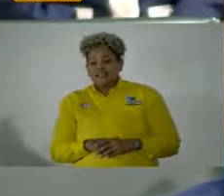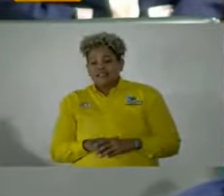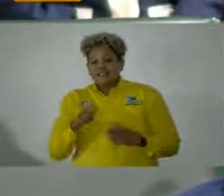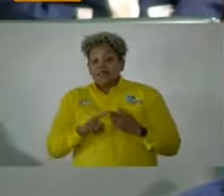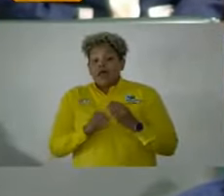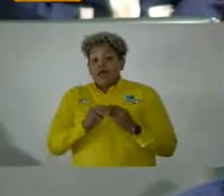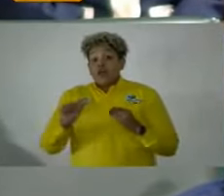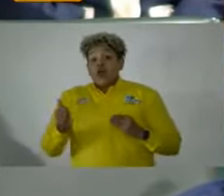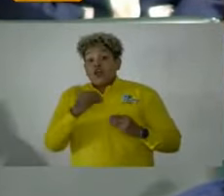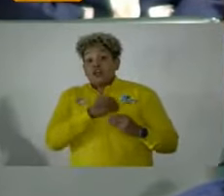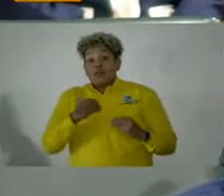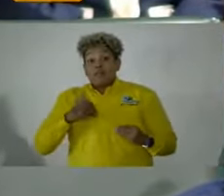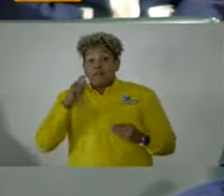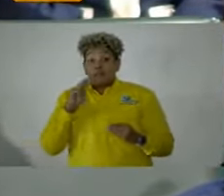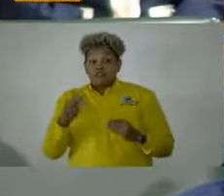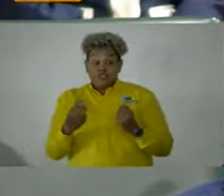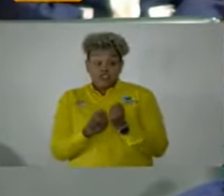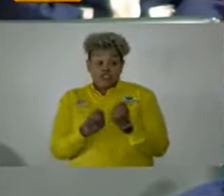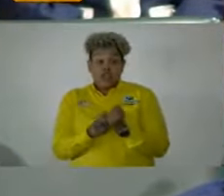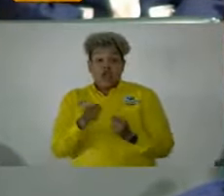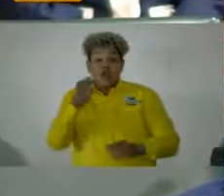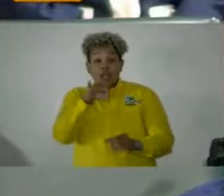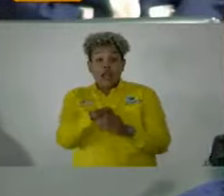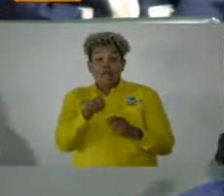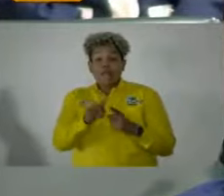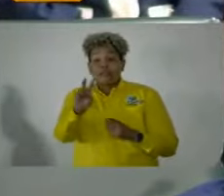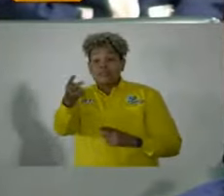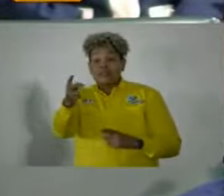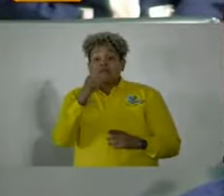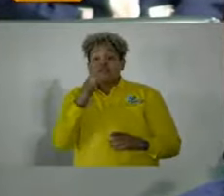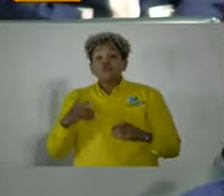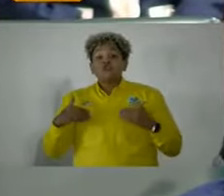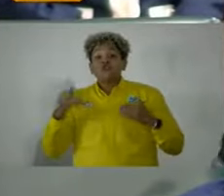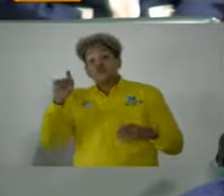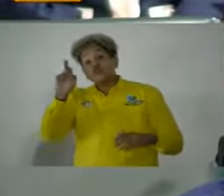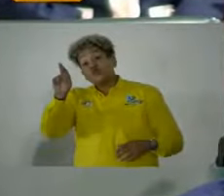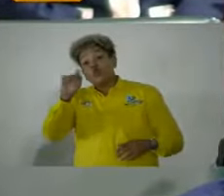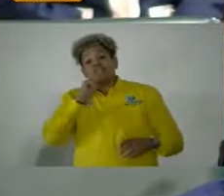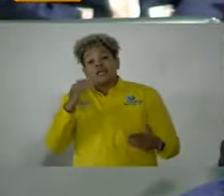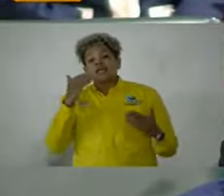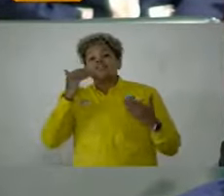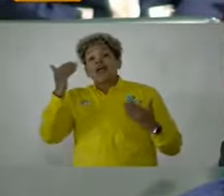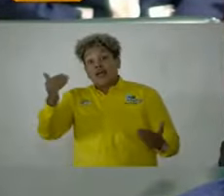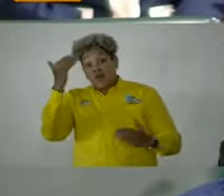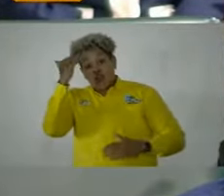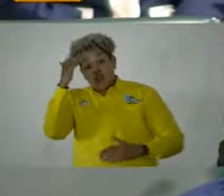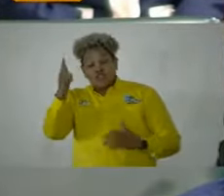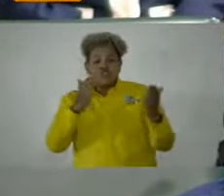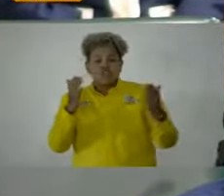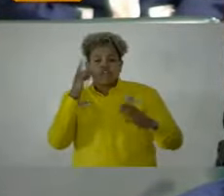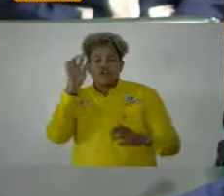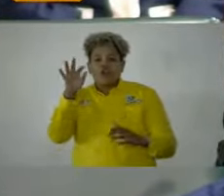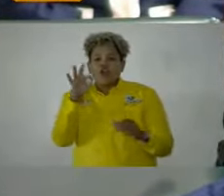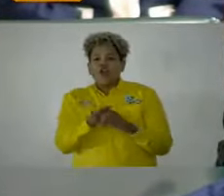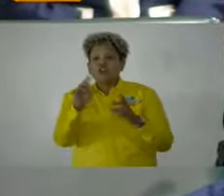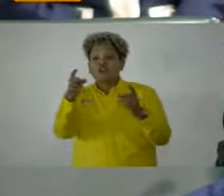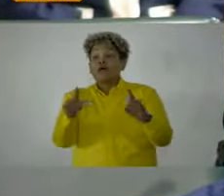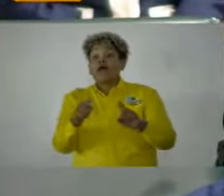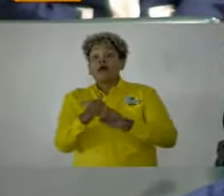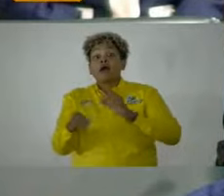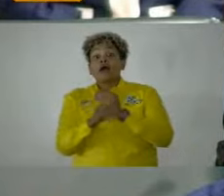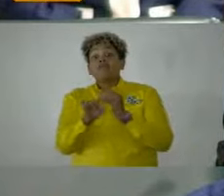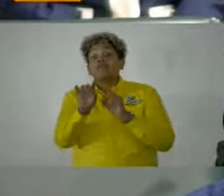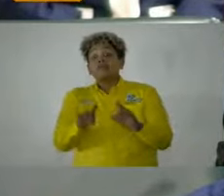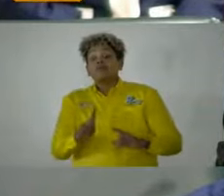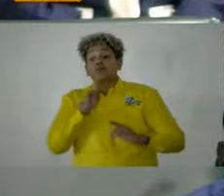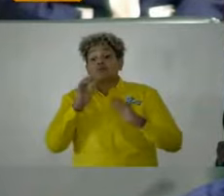and other members of the Shadow Cabinet and their deputies and their juniors, I acknowledge and thank you for your service and contribution. I've put together